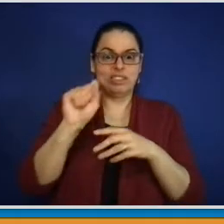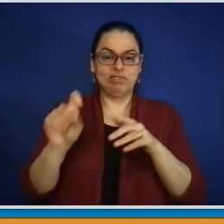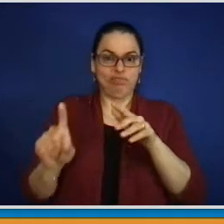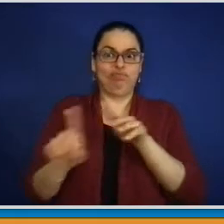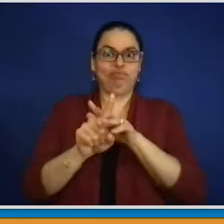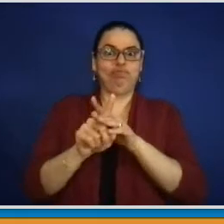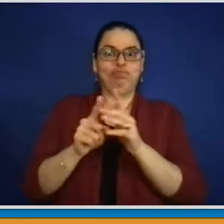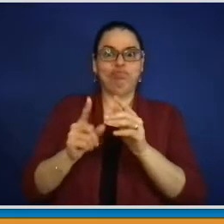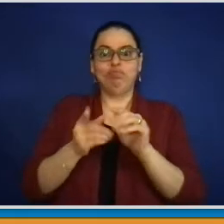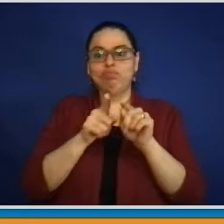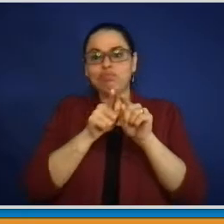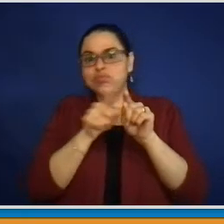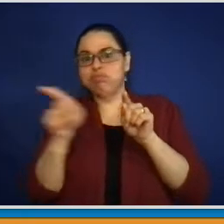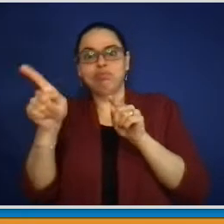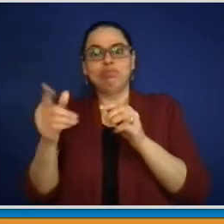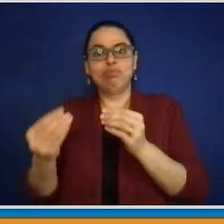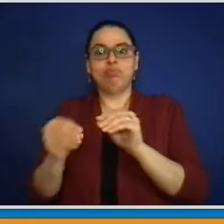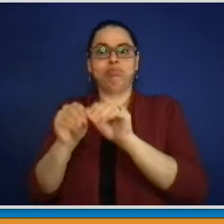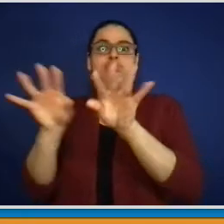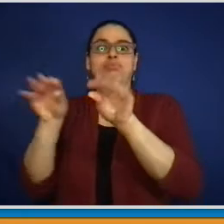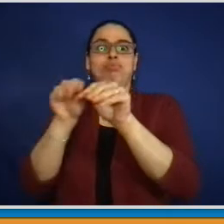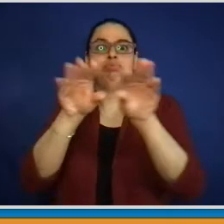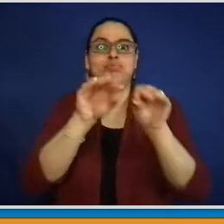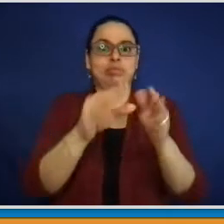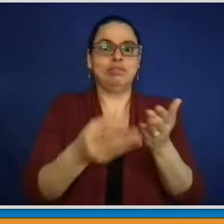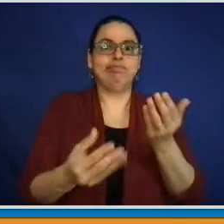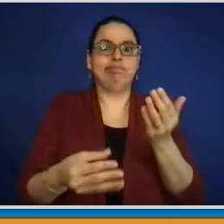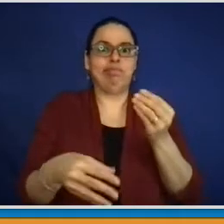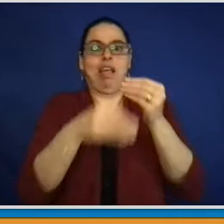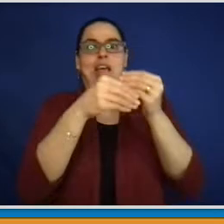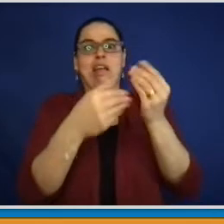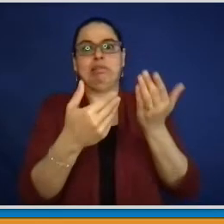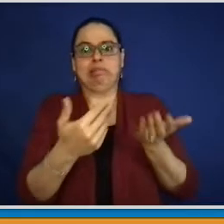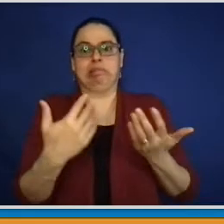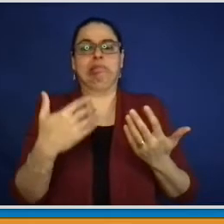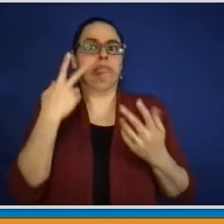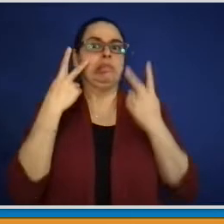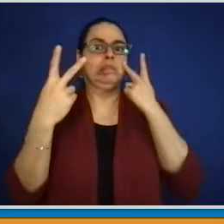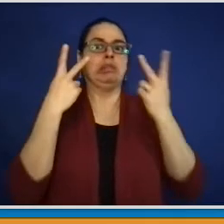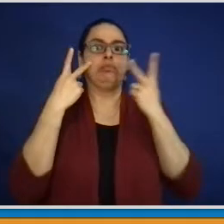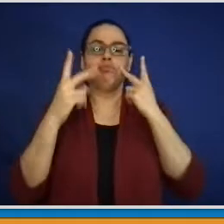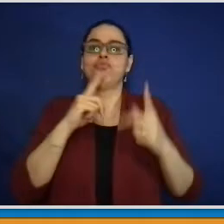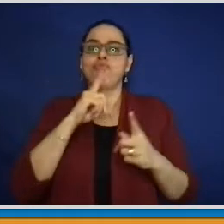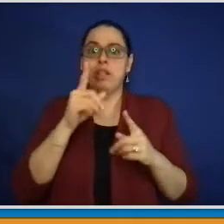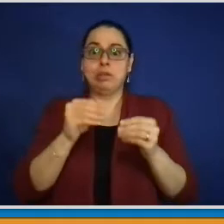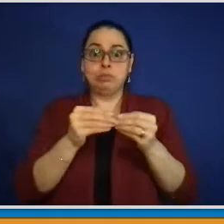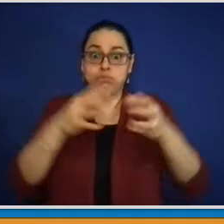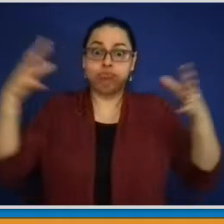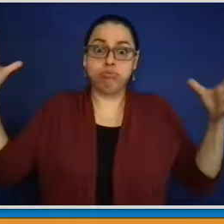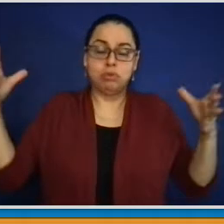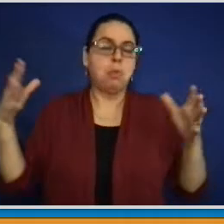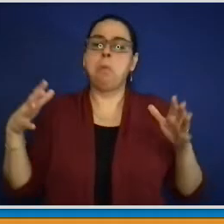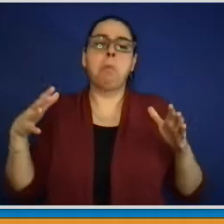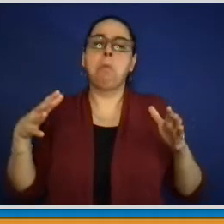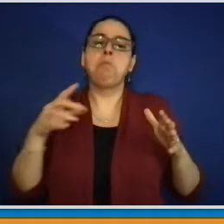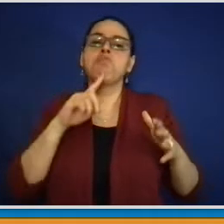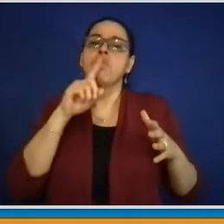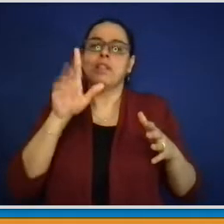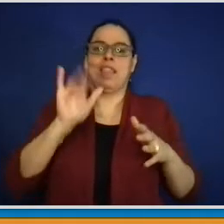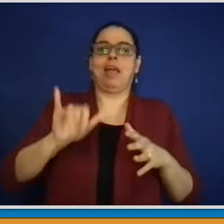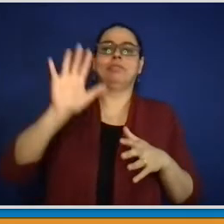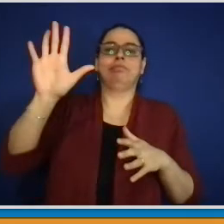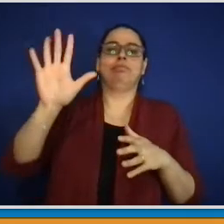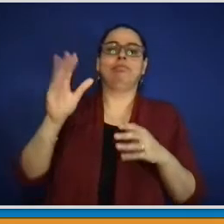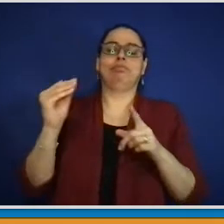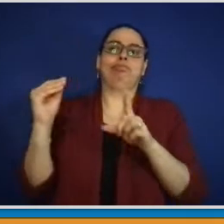But we'll leave the detailed discussions to the scientists. We are not the scientists. We're really tracking in a real-world time what's happening so that we can